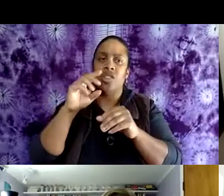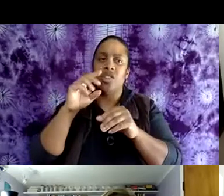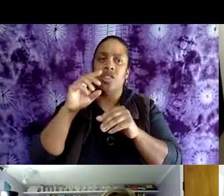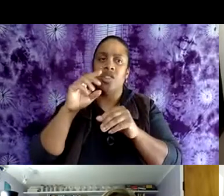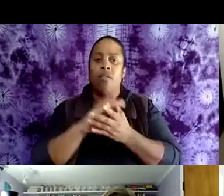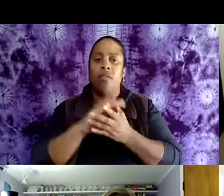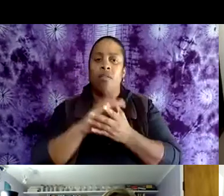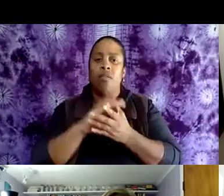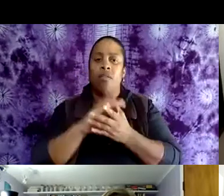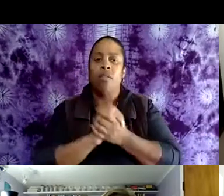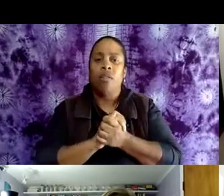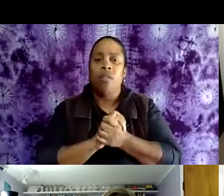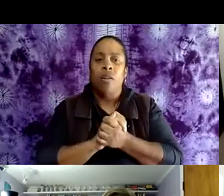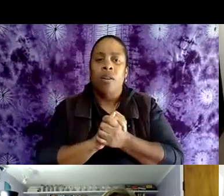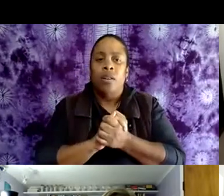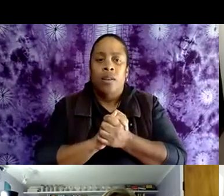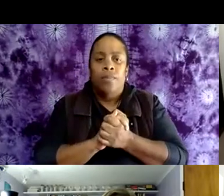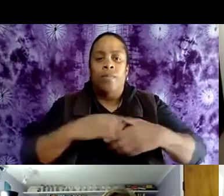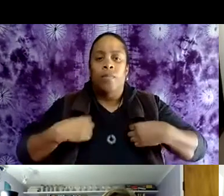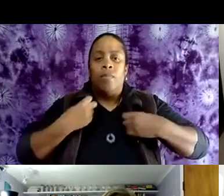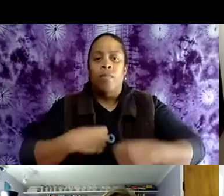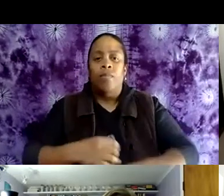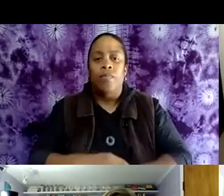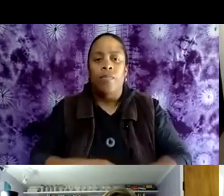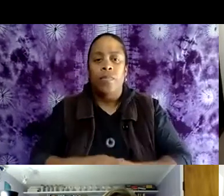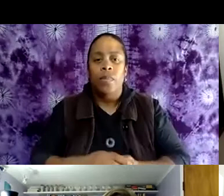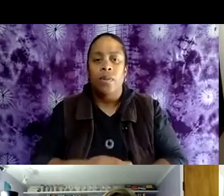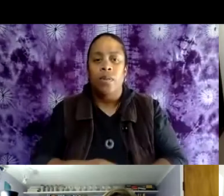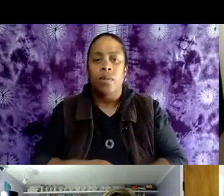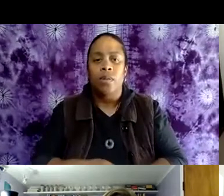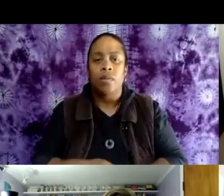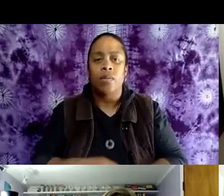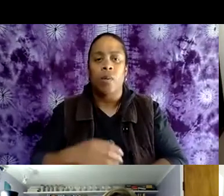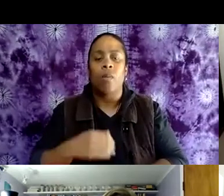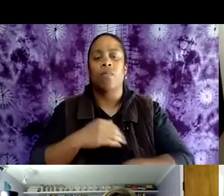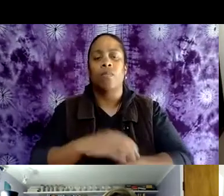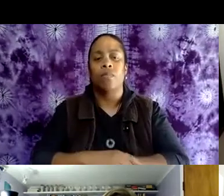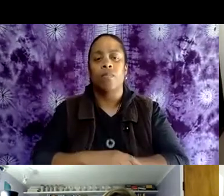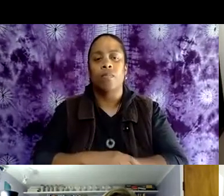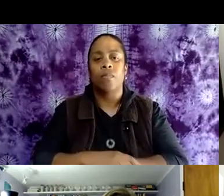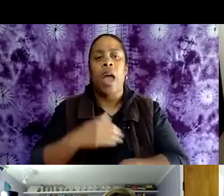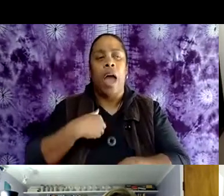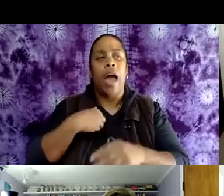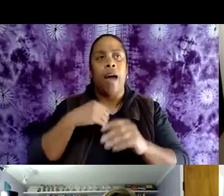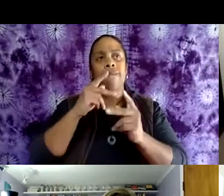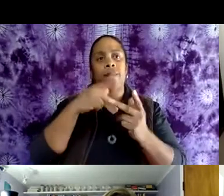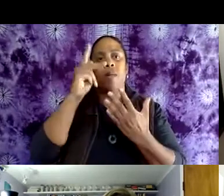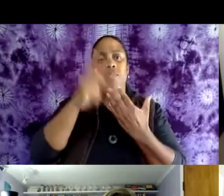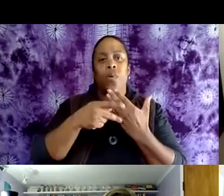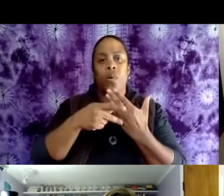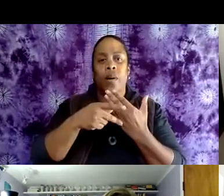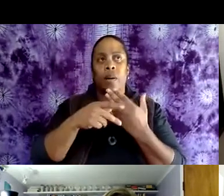bepcweb.org on September 20th at 6 p.m. And it's a mini tarot class